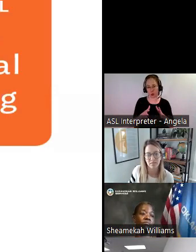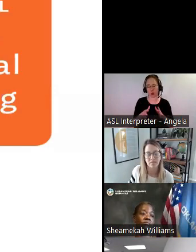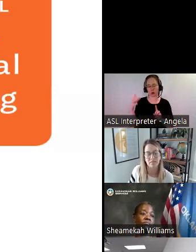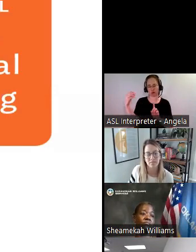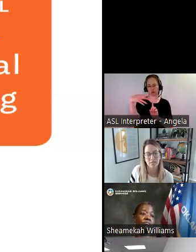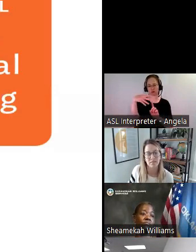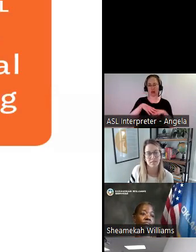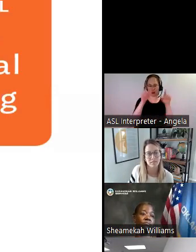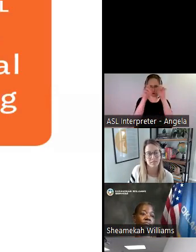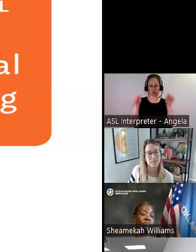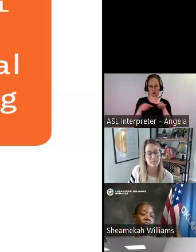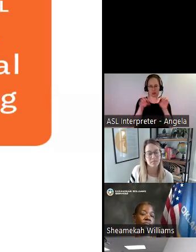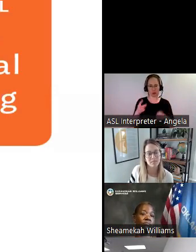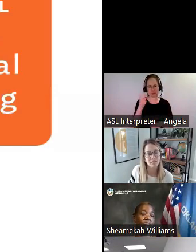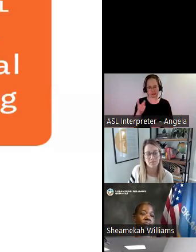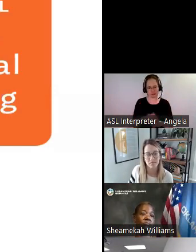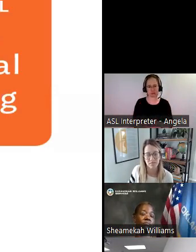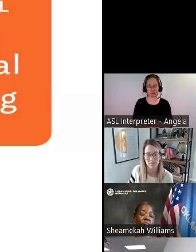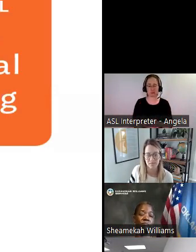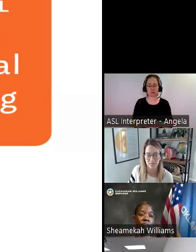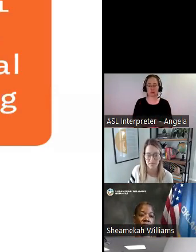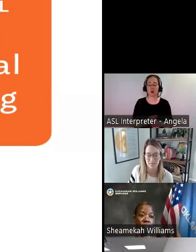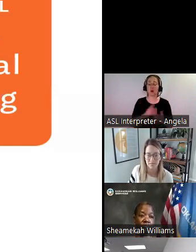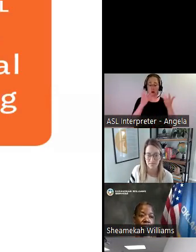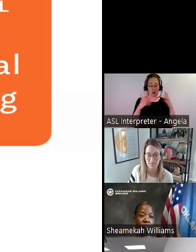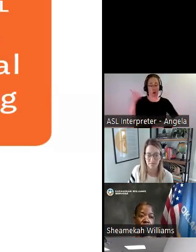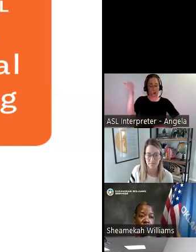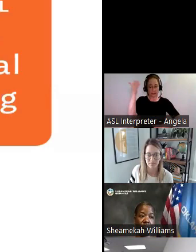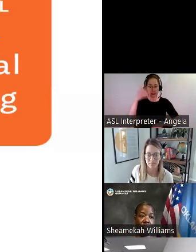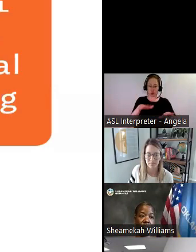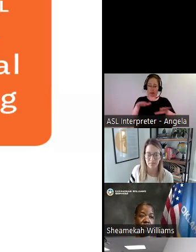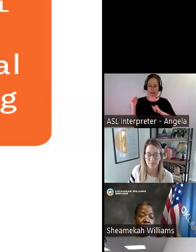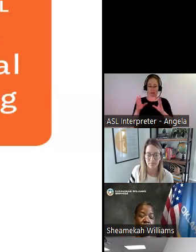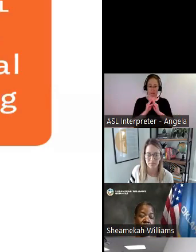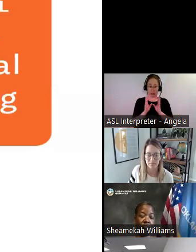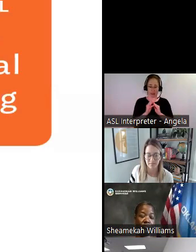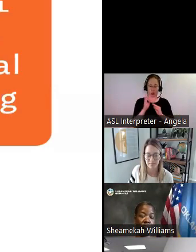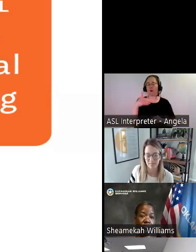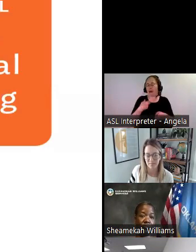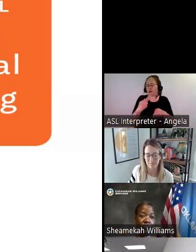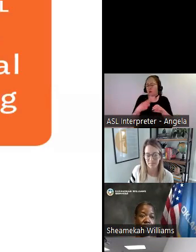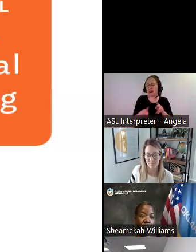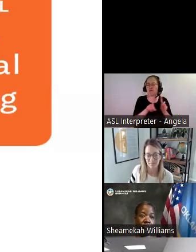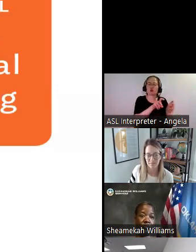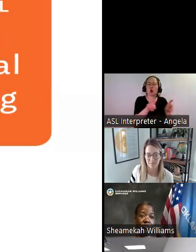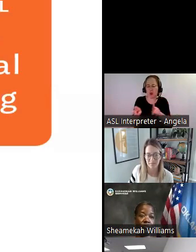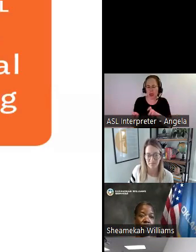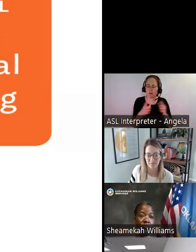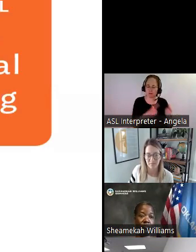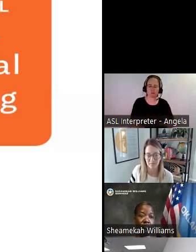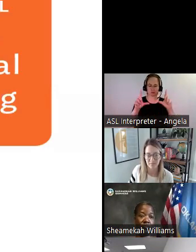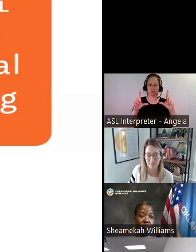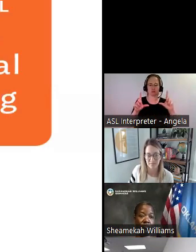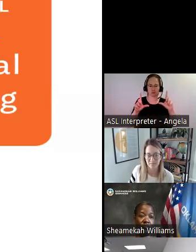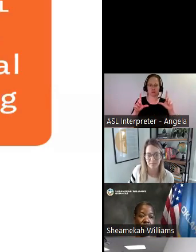your screen. When the presentation ends and you leave the meeting, there will be a brief survey that will show in your